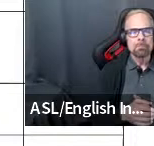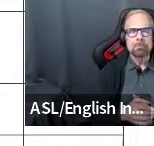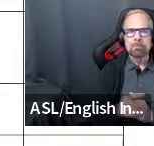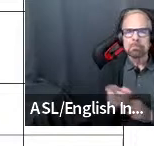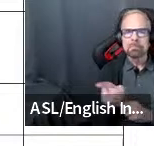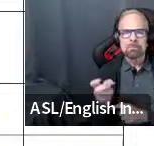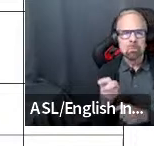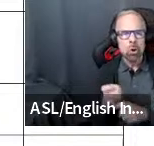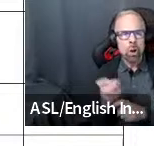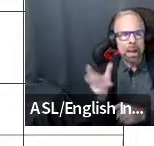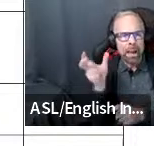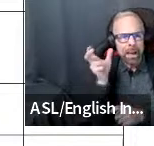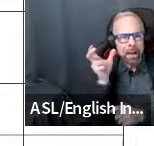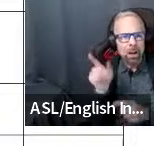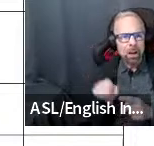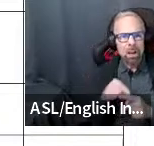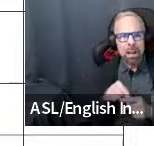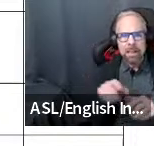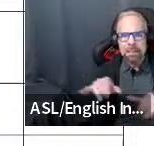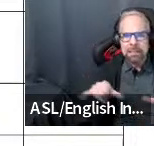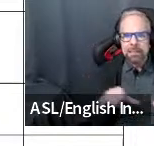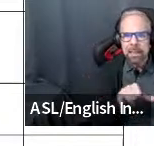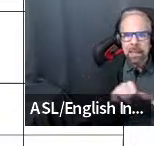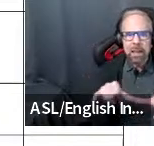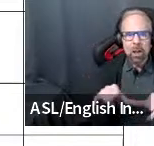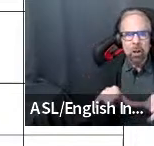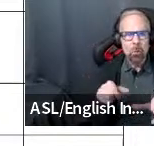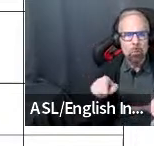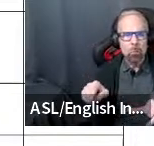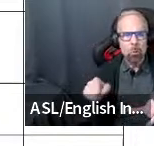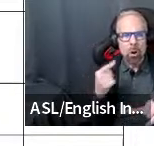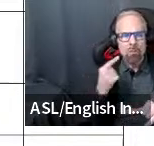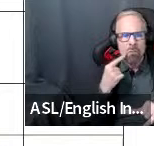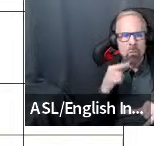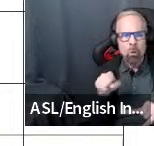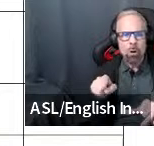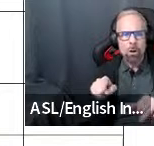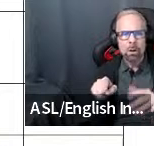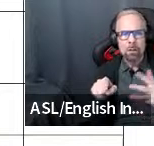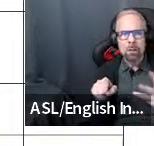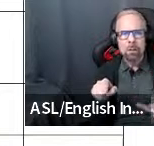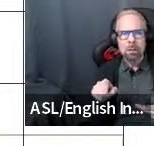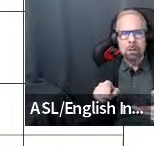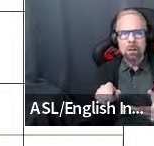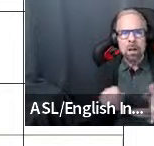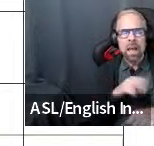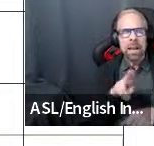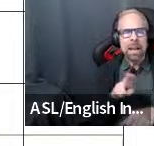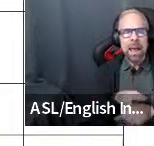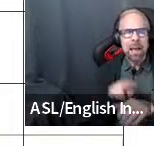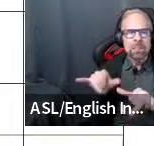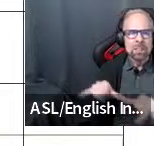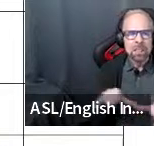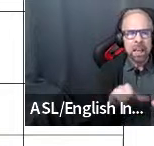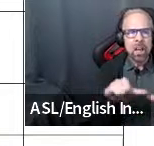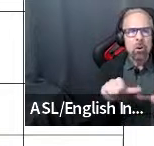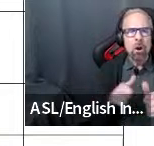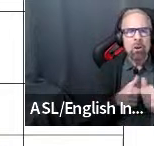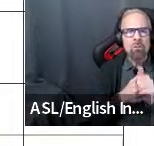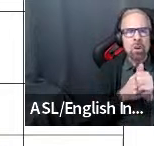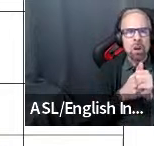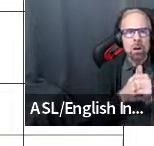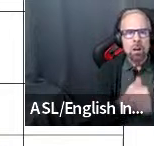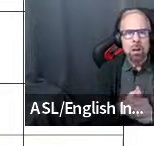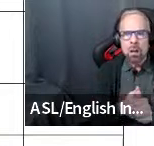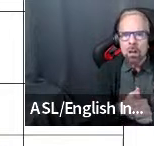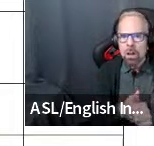a standard that City of Portland uses for the vision circle, and it's a national standard by US Department of